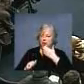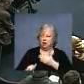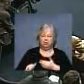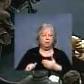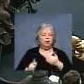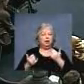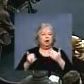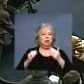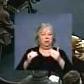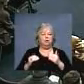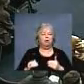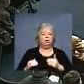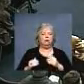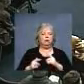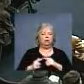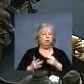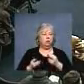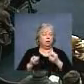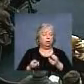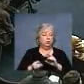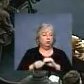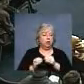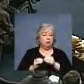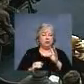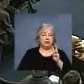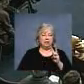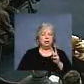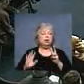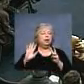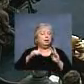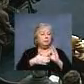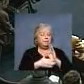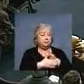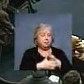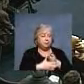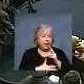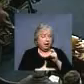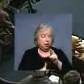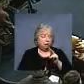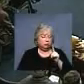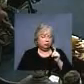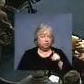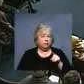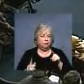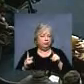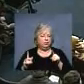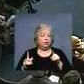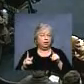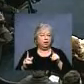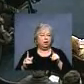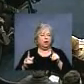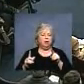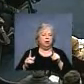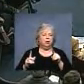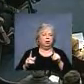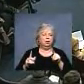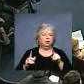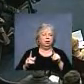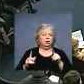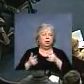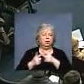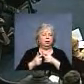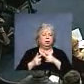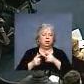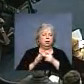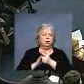Okay, we can now move on to resolution number 6. Mayor, the board has before it some language